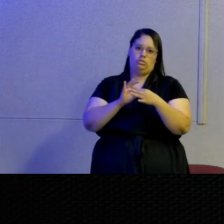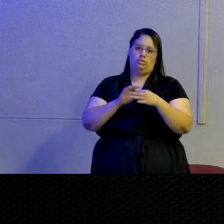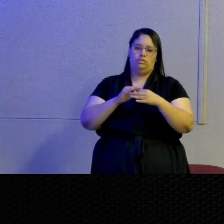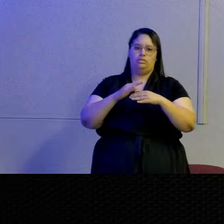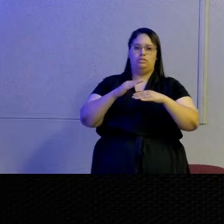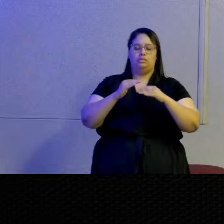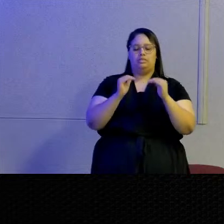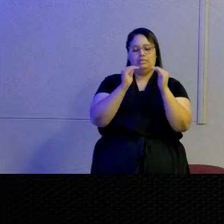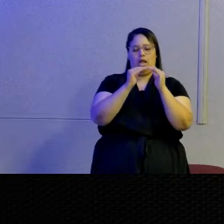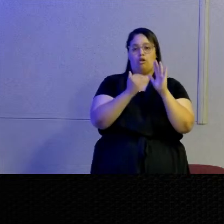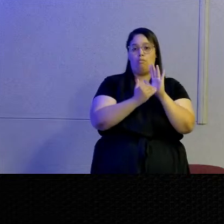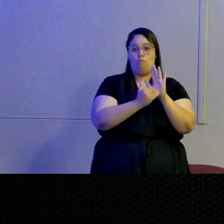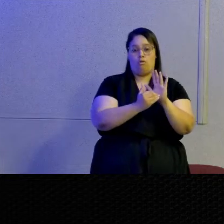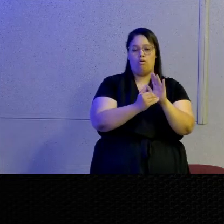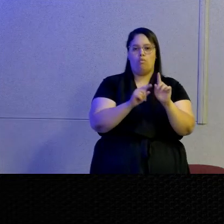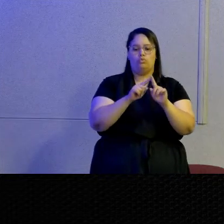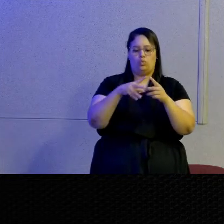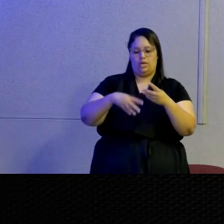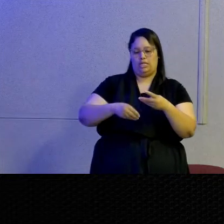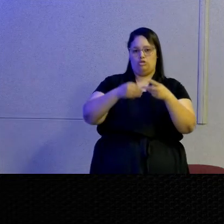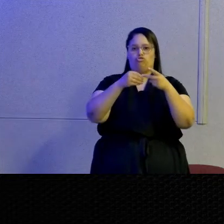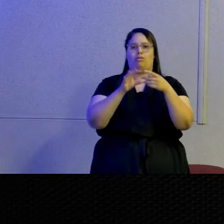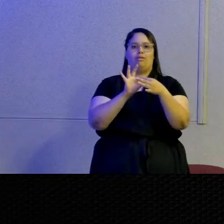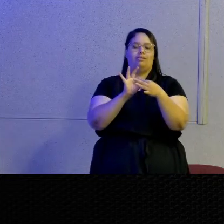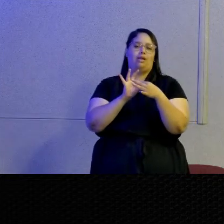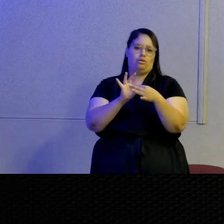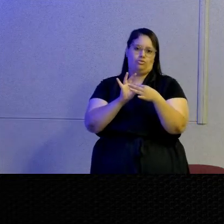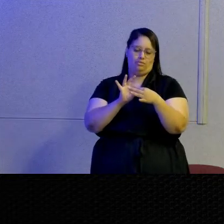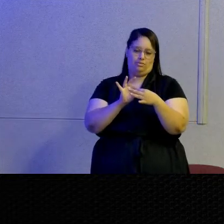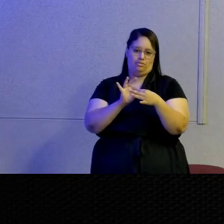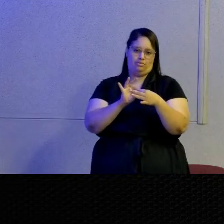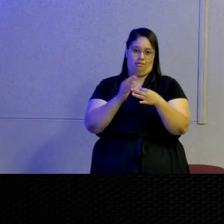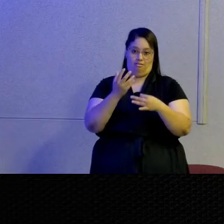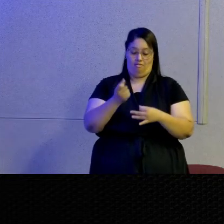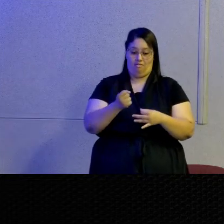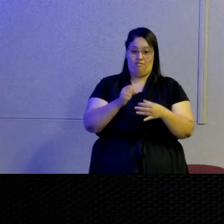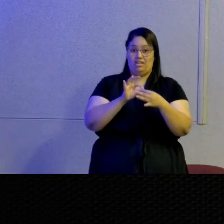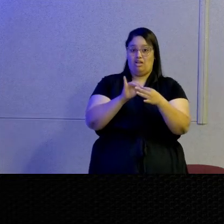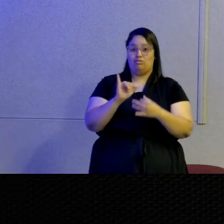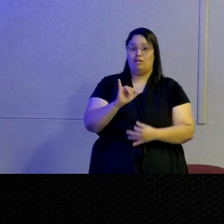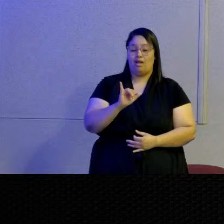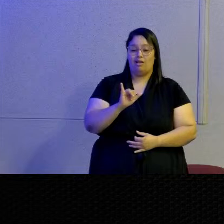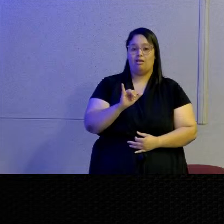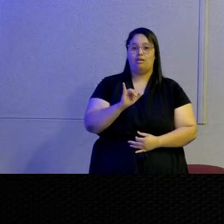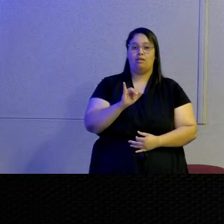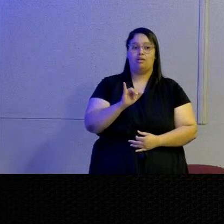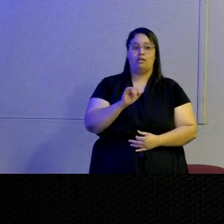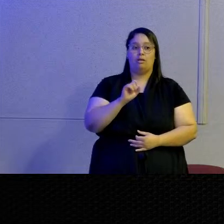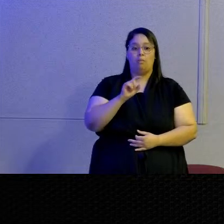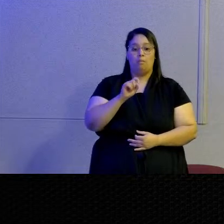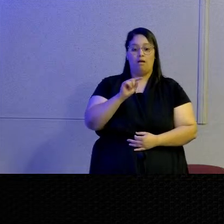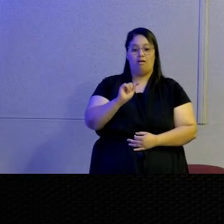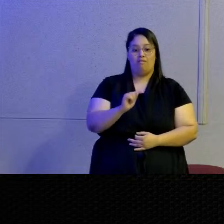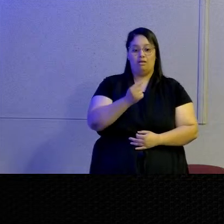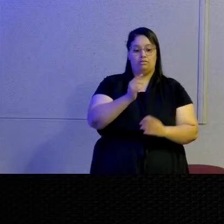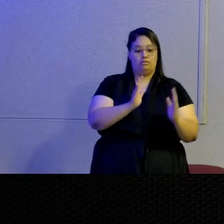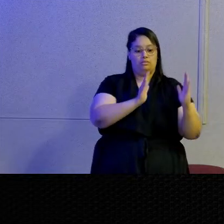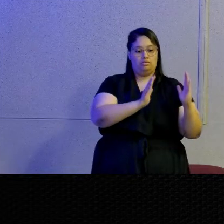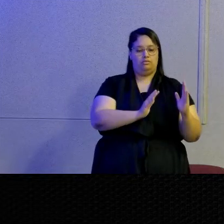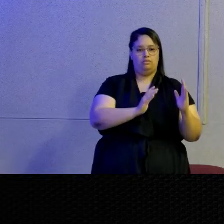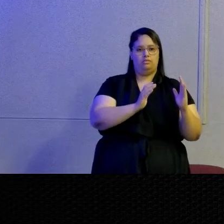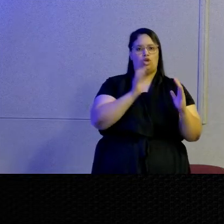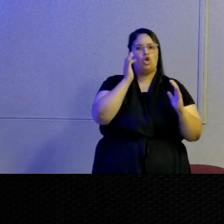model, additional interactions. Interactions like that 4 Fermi theory of